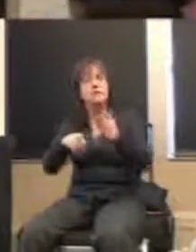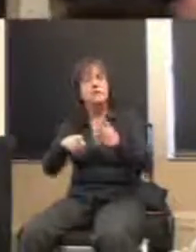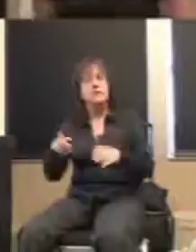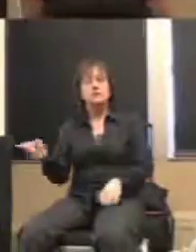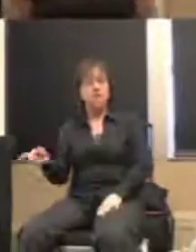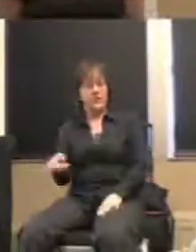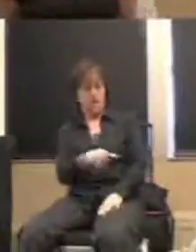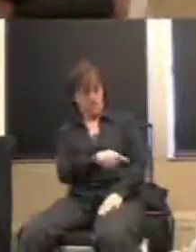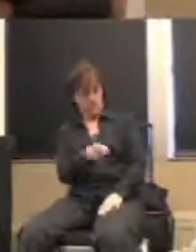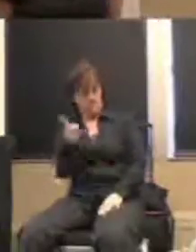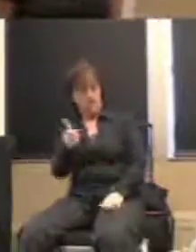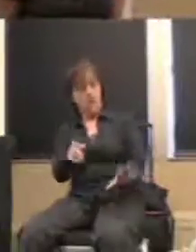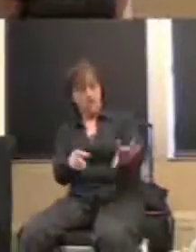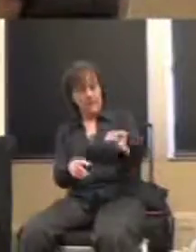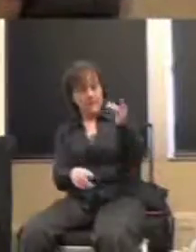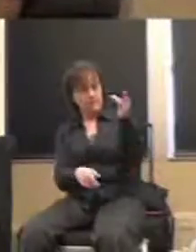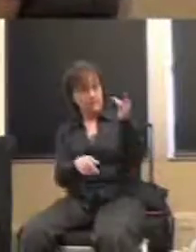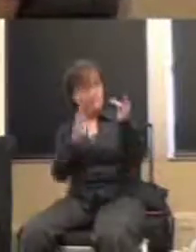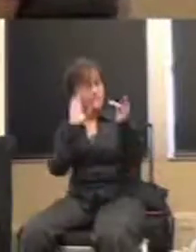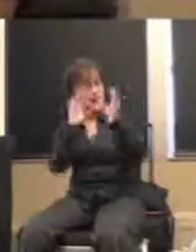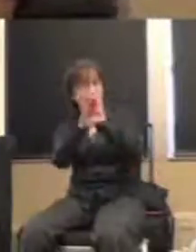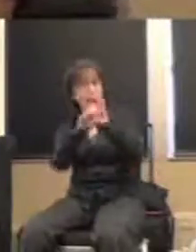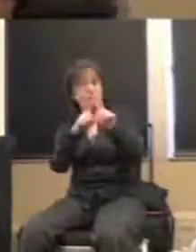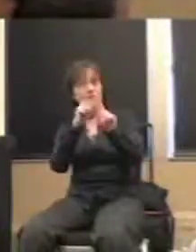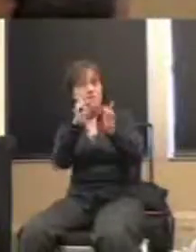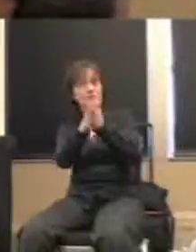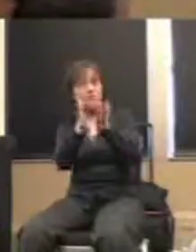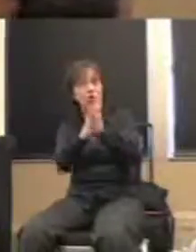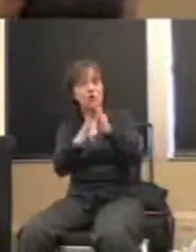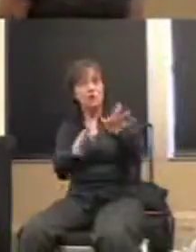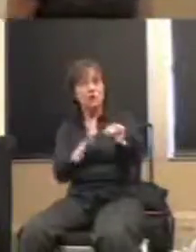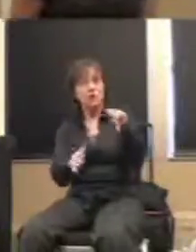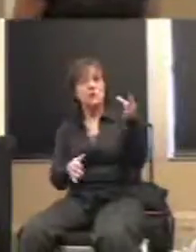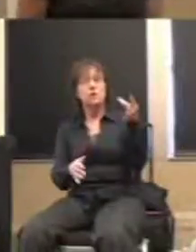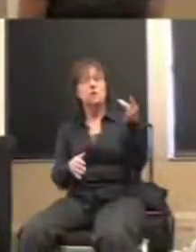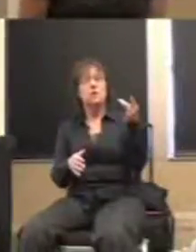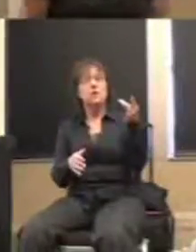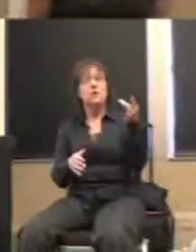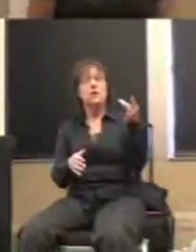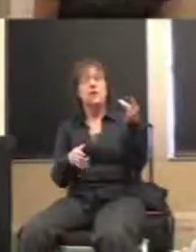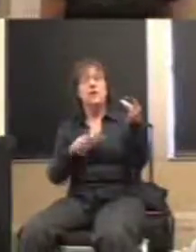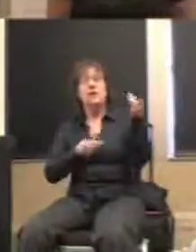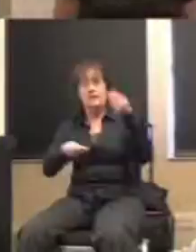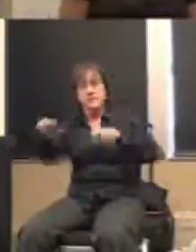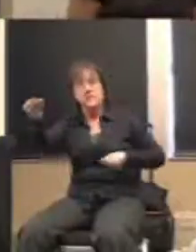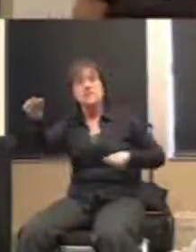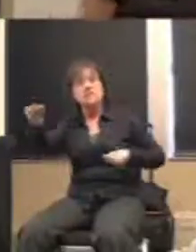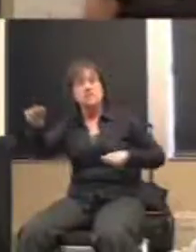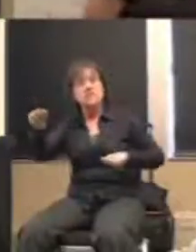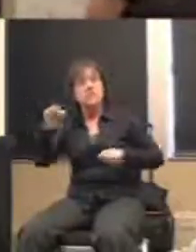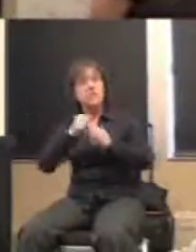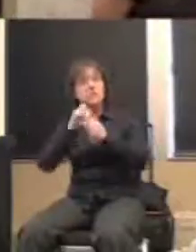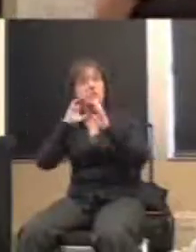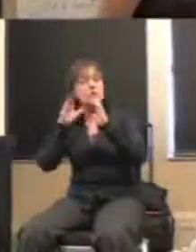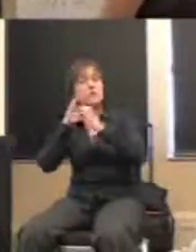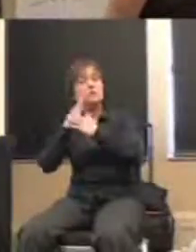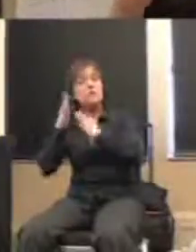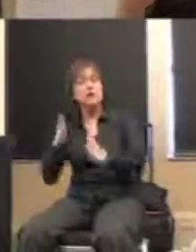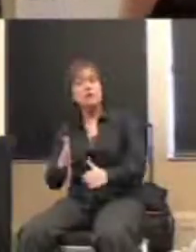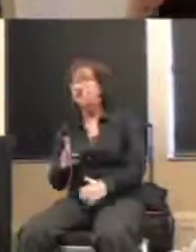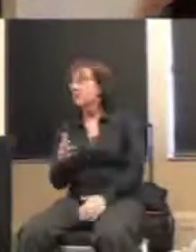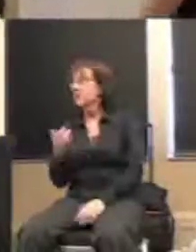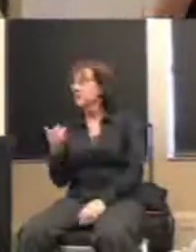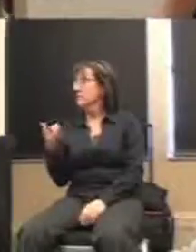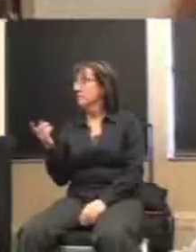the icon up from the book to do that exchange with the communication partner. Now we're doing a